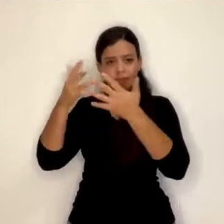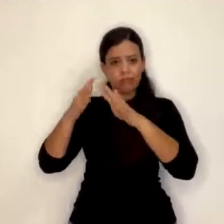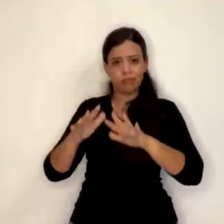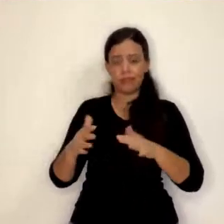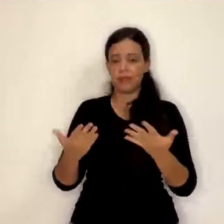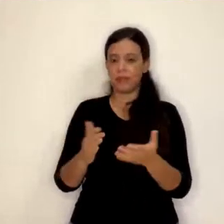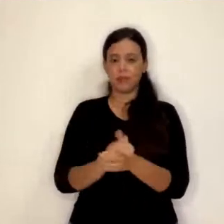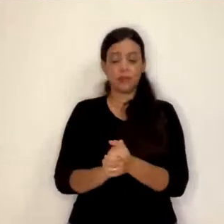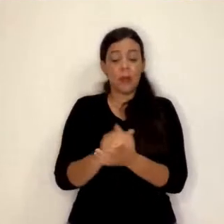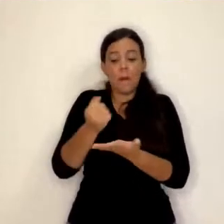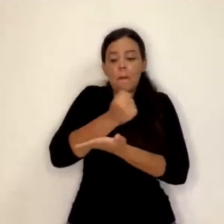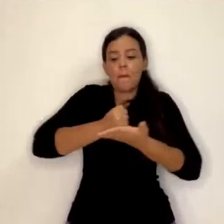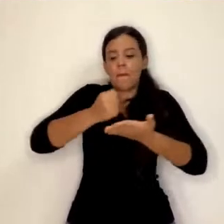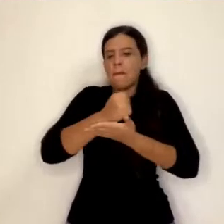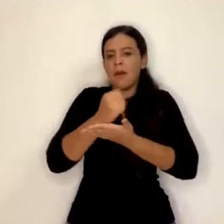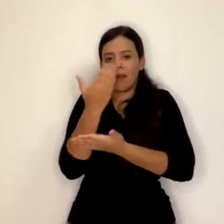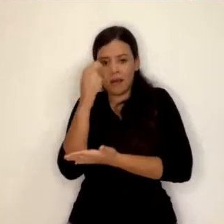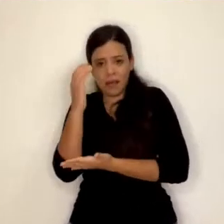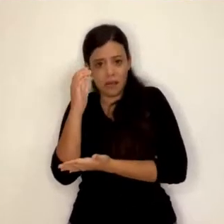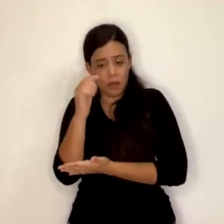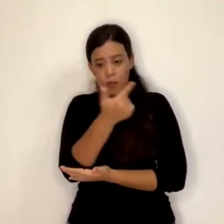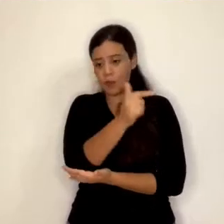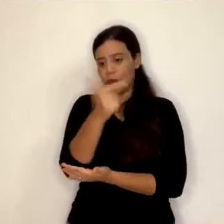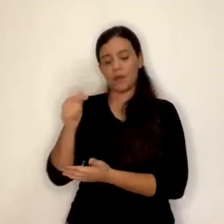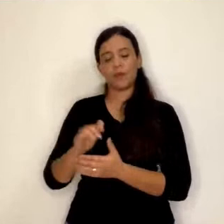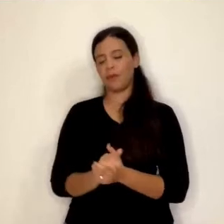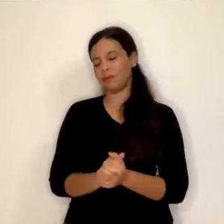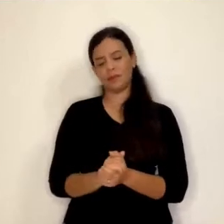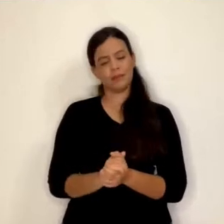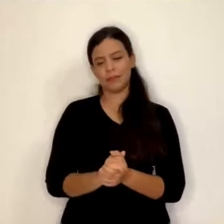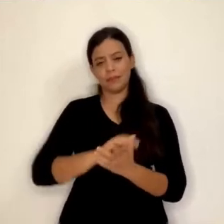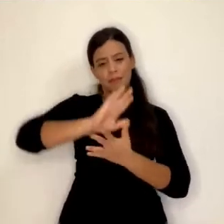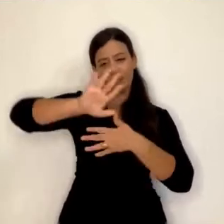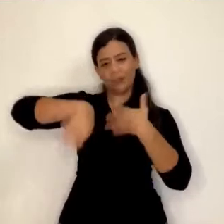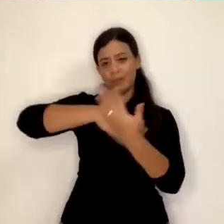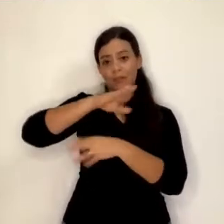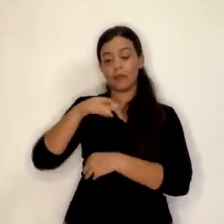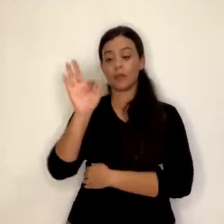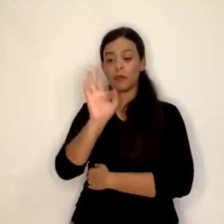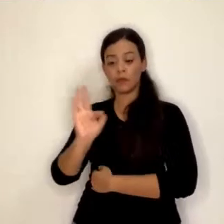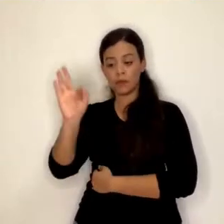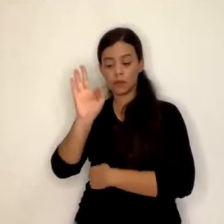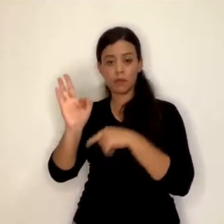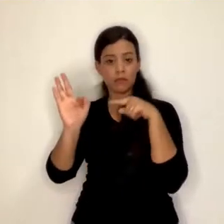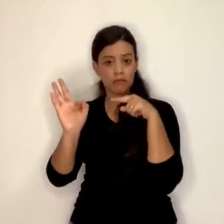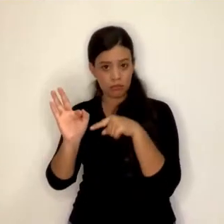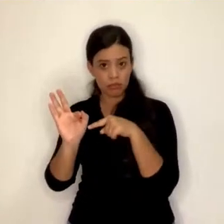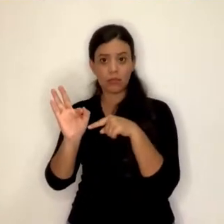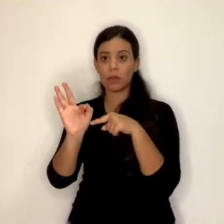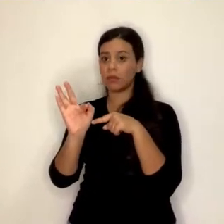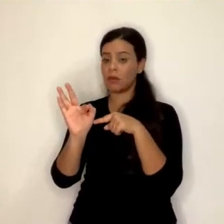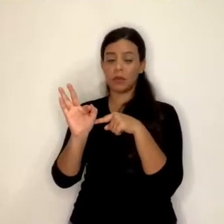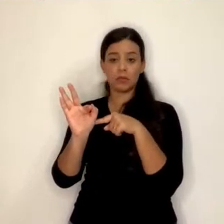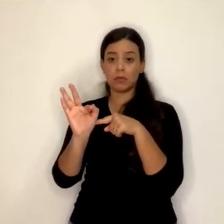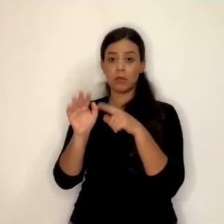empirical evidence of functioning, nothing working under